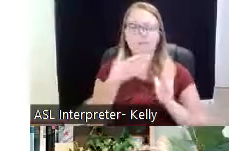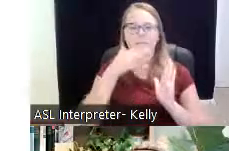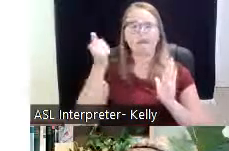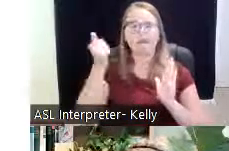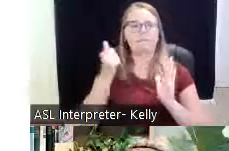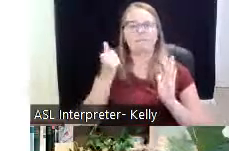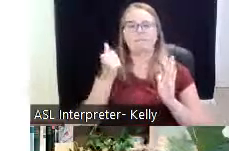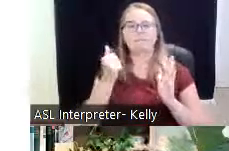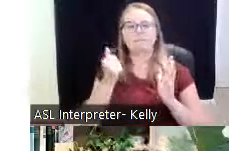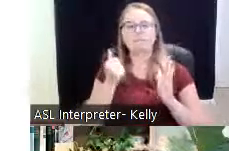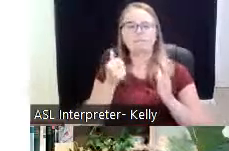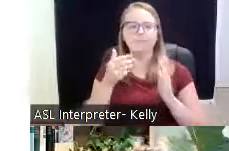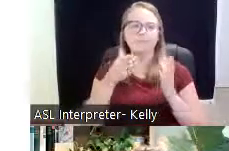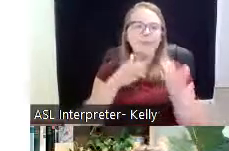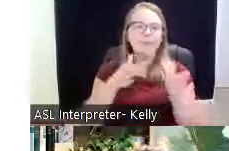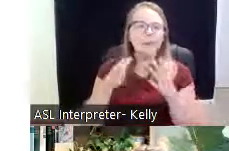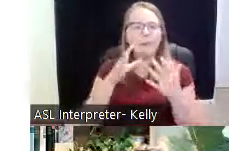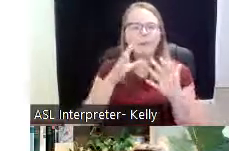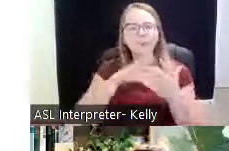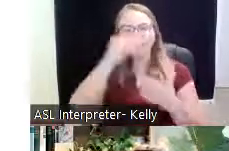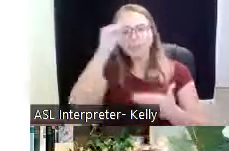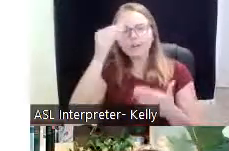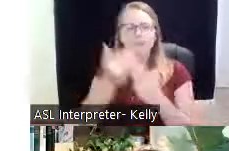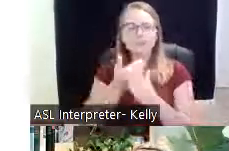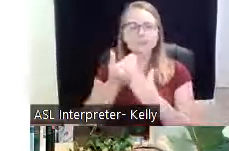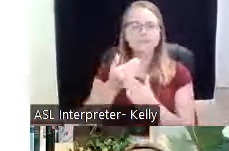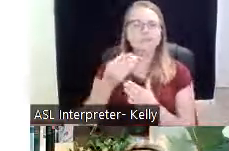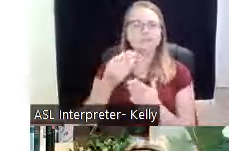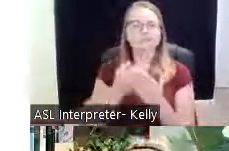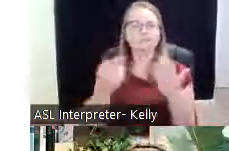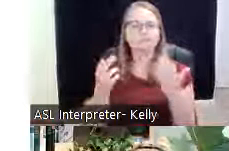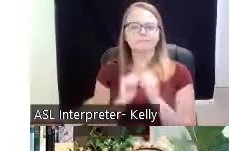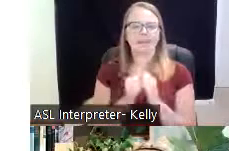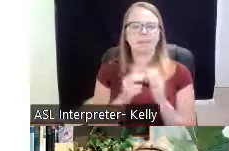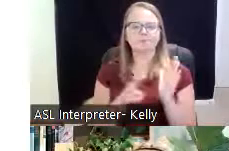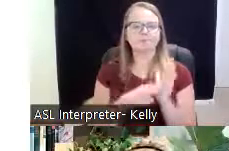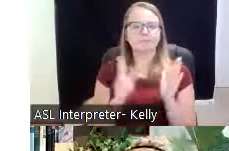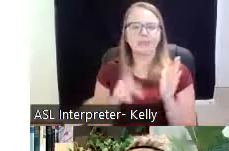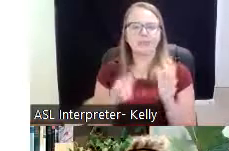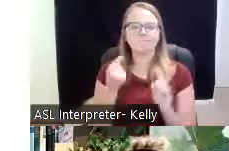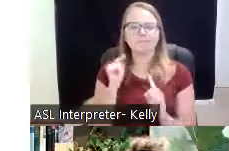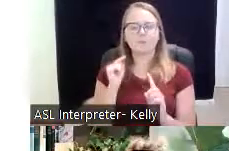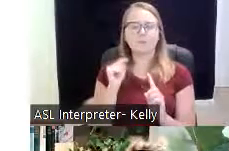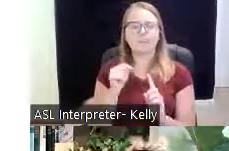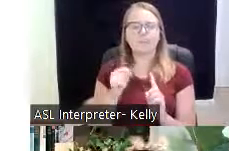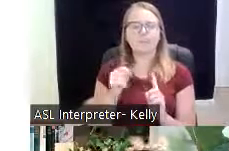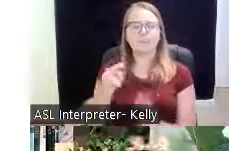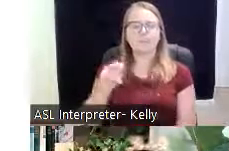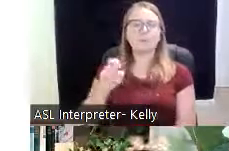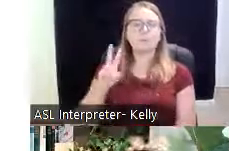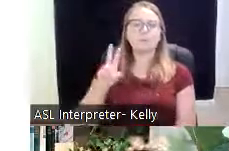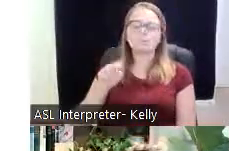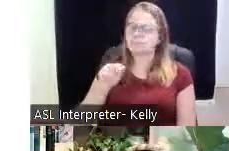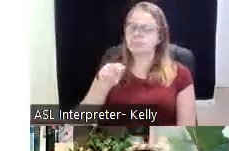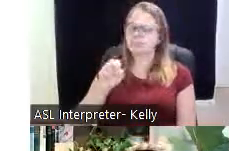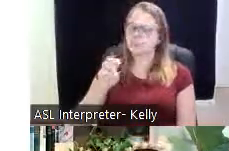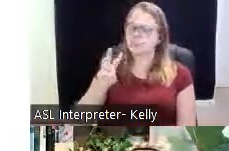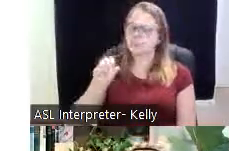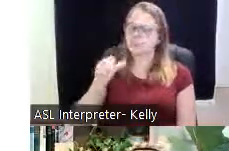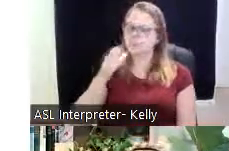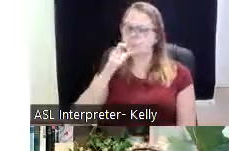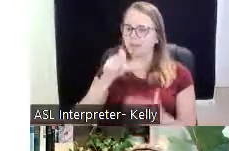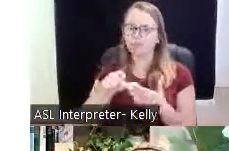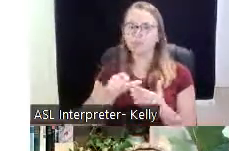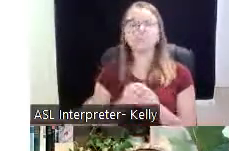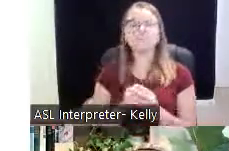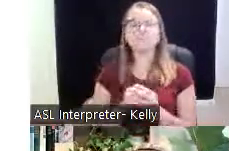about new resources from us and how to sign up for the Engaged and Commit to Connect newsletters. So both Engage and